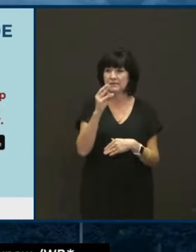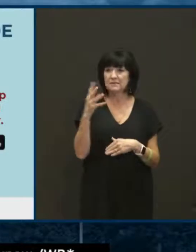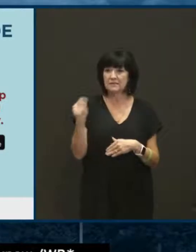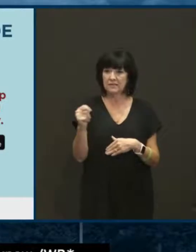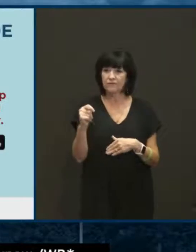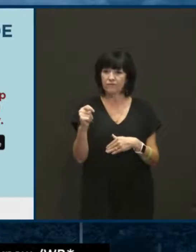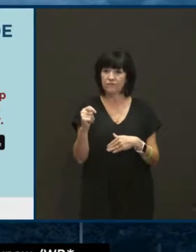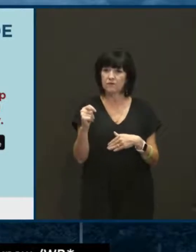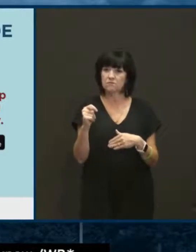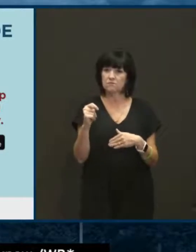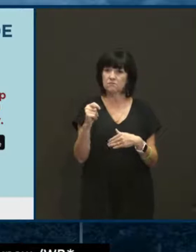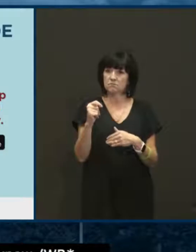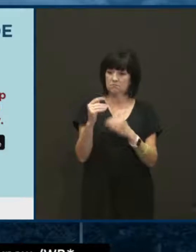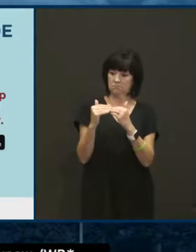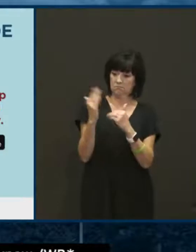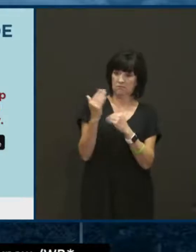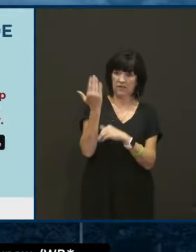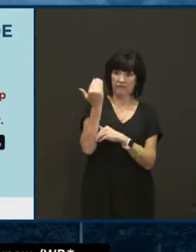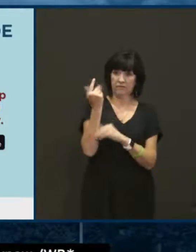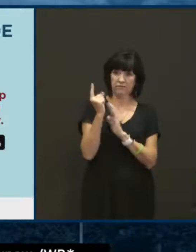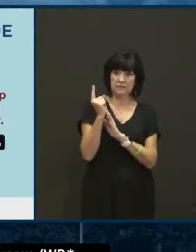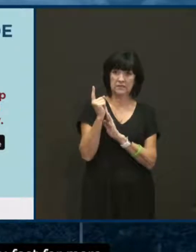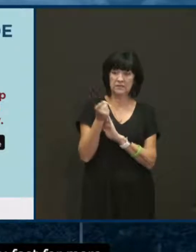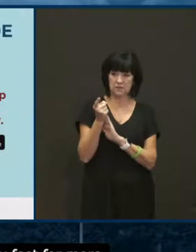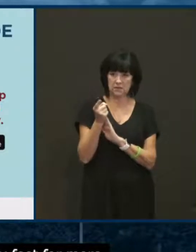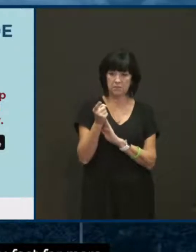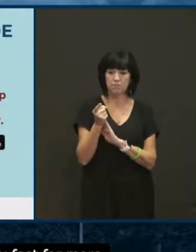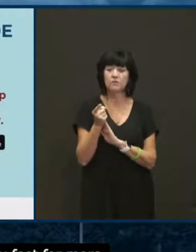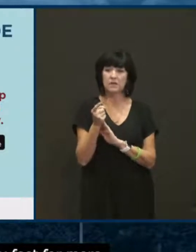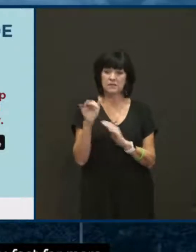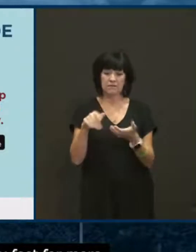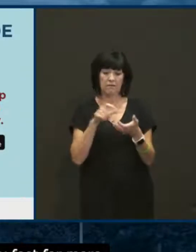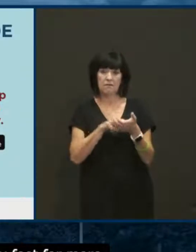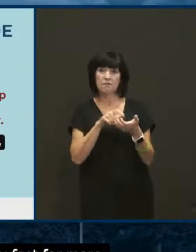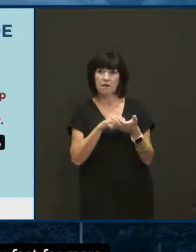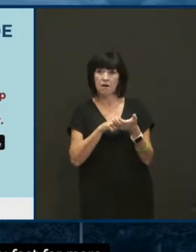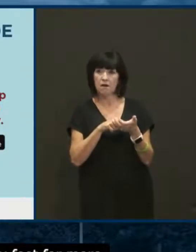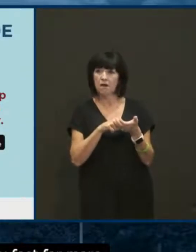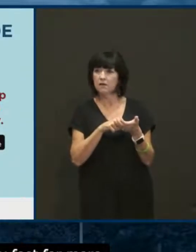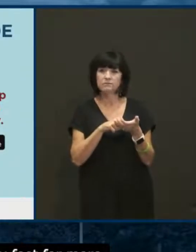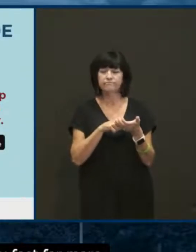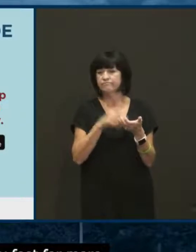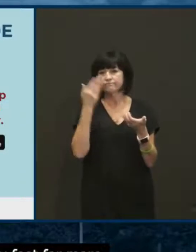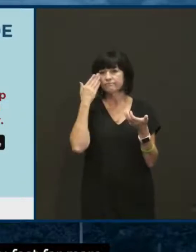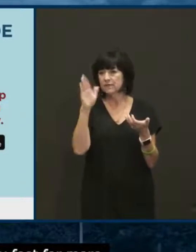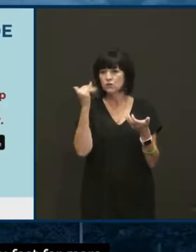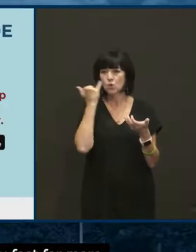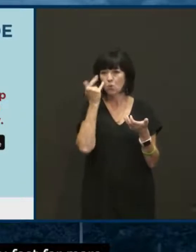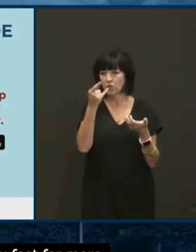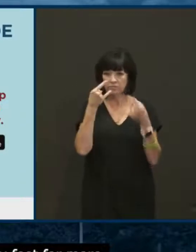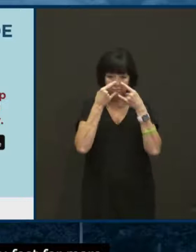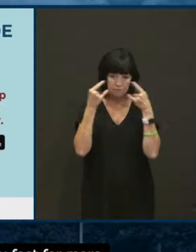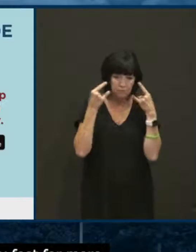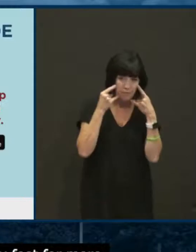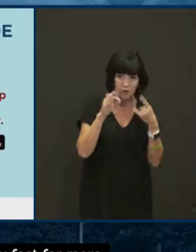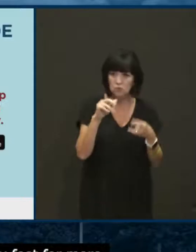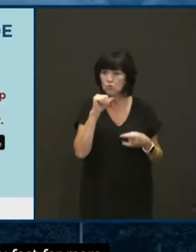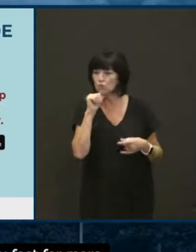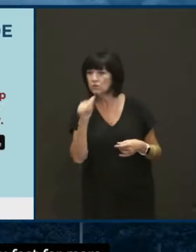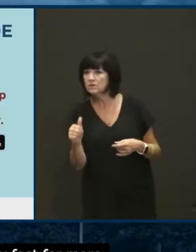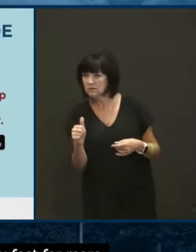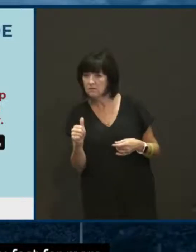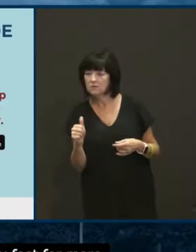minutes. To know, doesn't tell you whether you've had a mask on or they did, so you just need to be aware of that and know